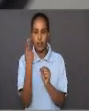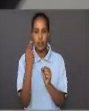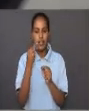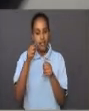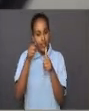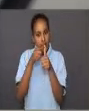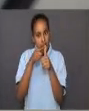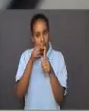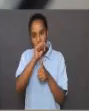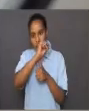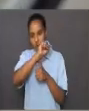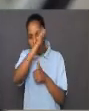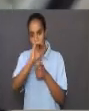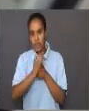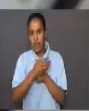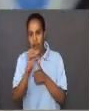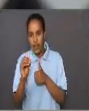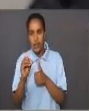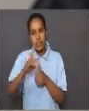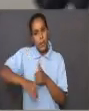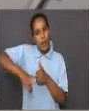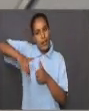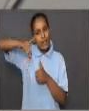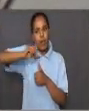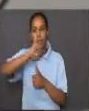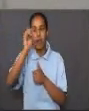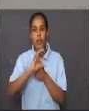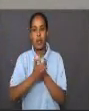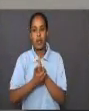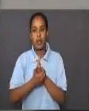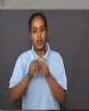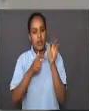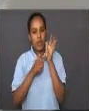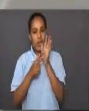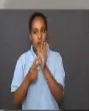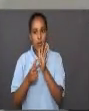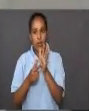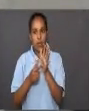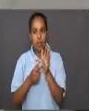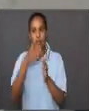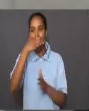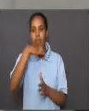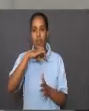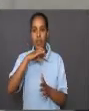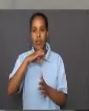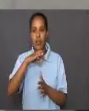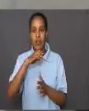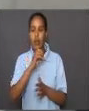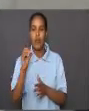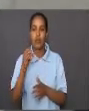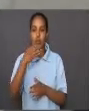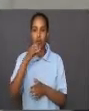We can use the initial temperature and the maximum temperature to figure out the